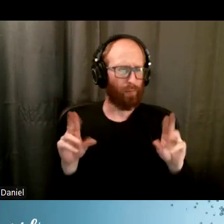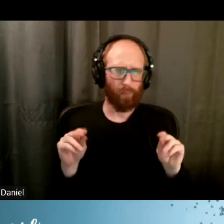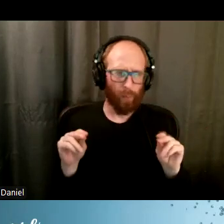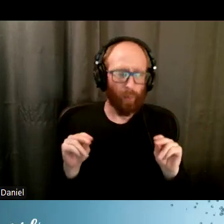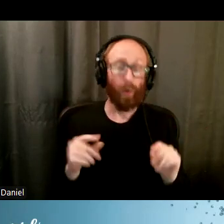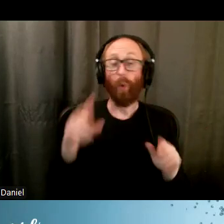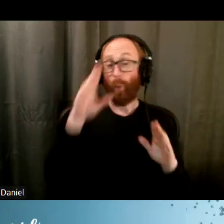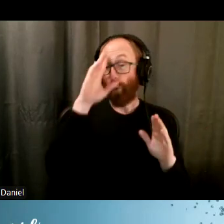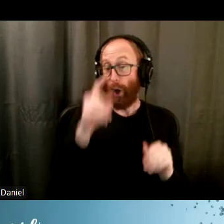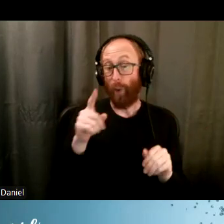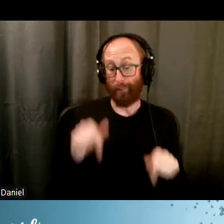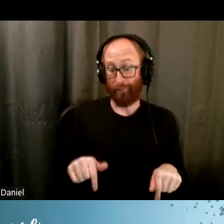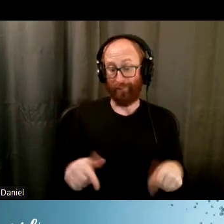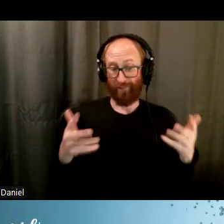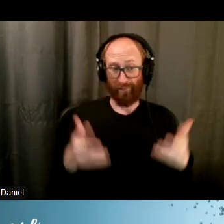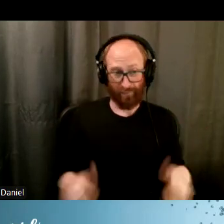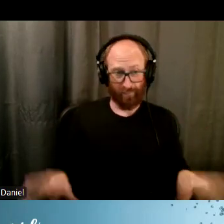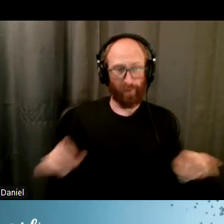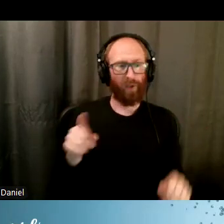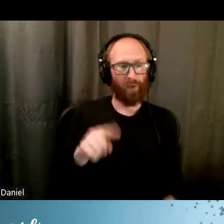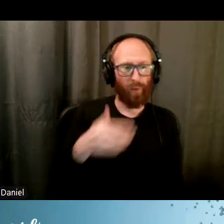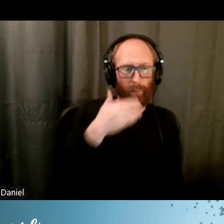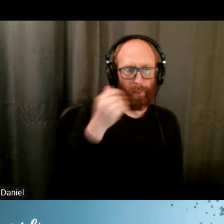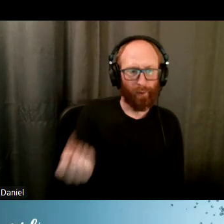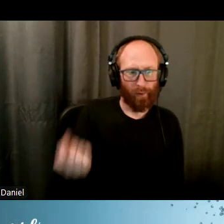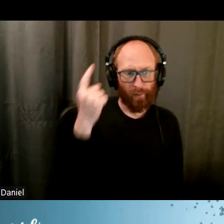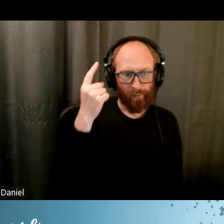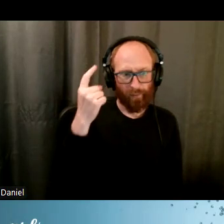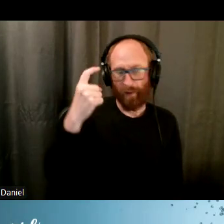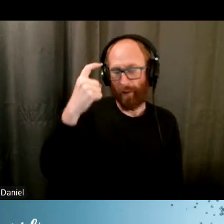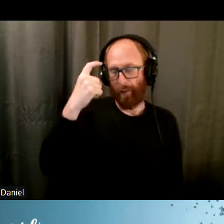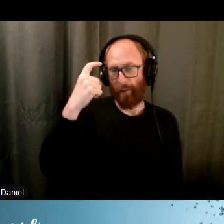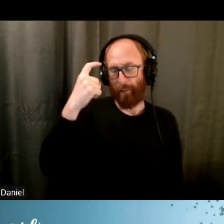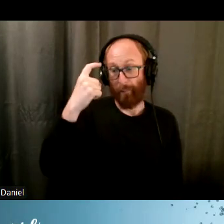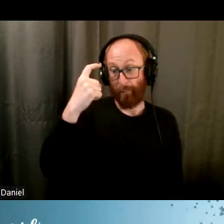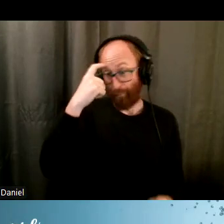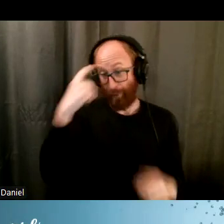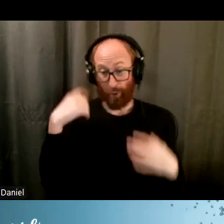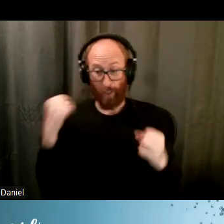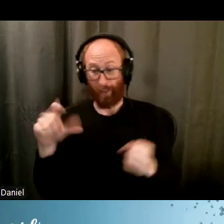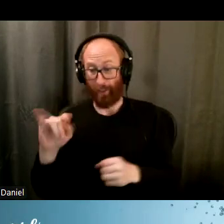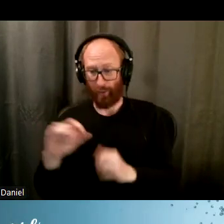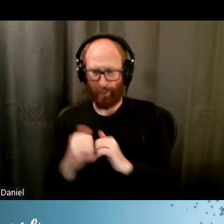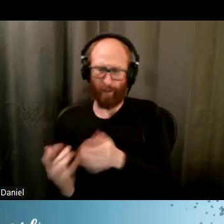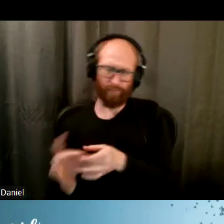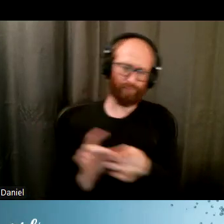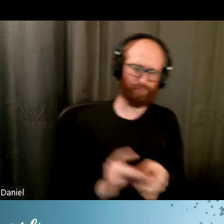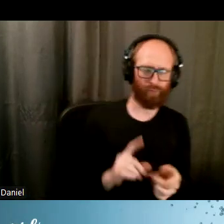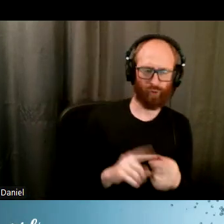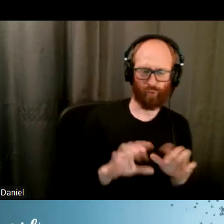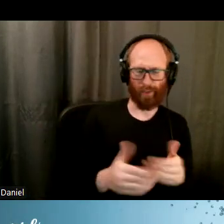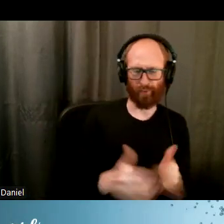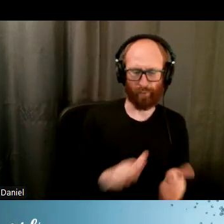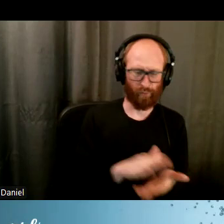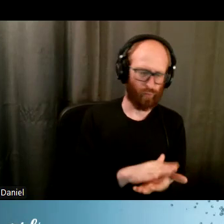better understanding of how mental health literacy might be integrated into your classrooms, schools, and